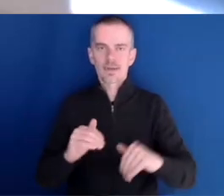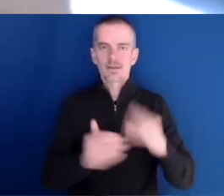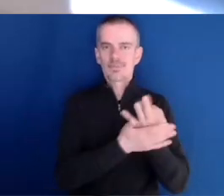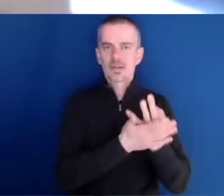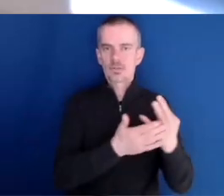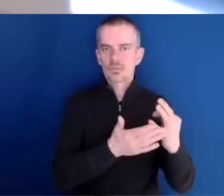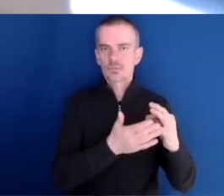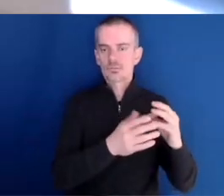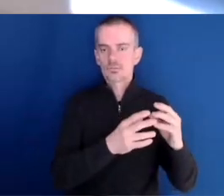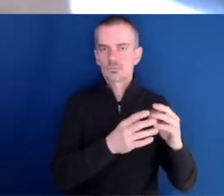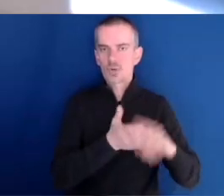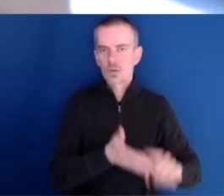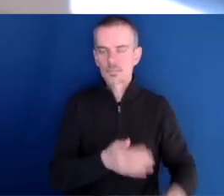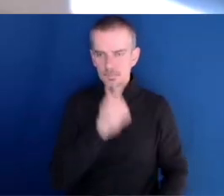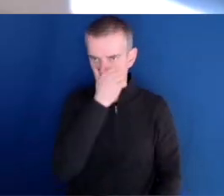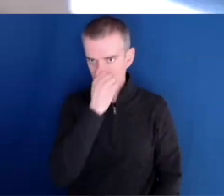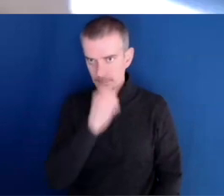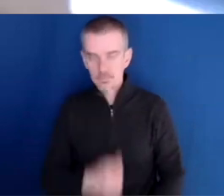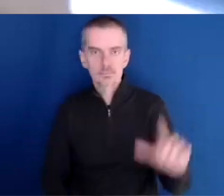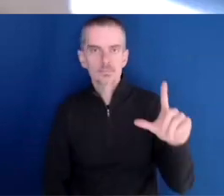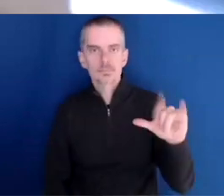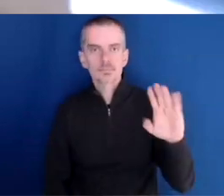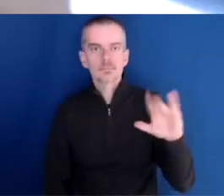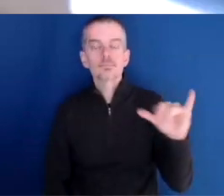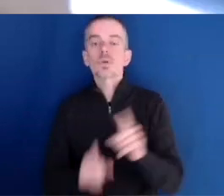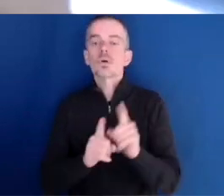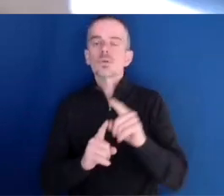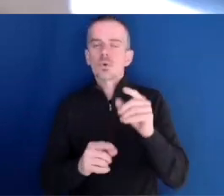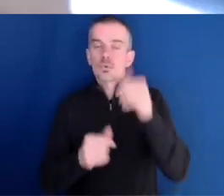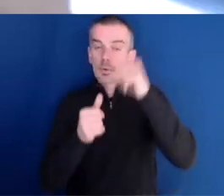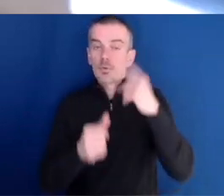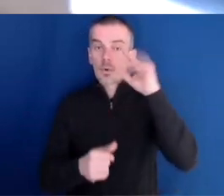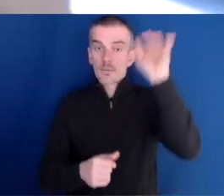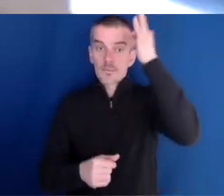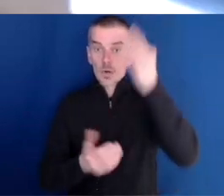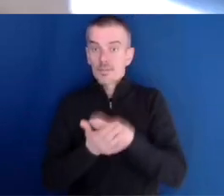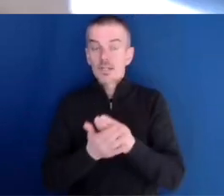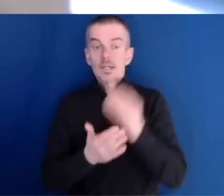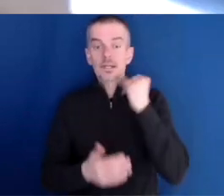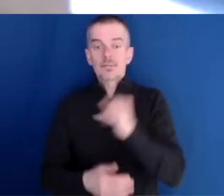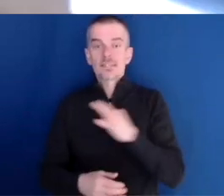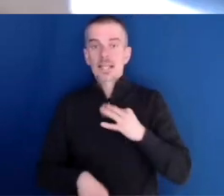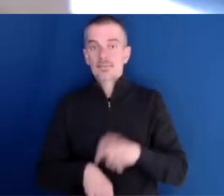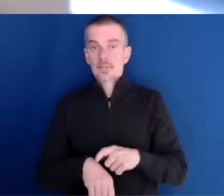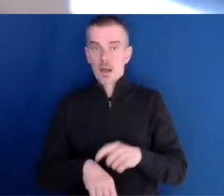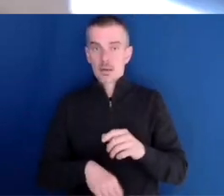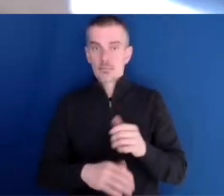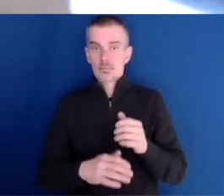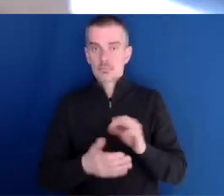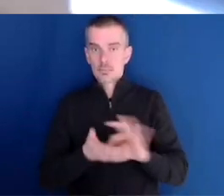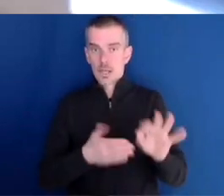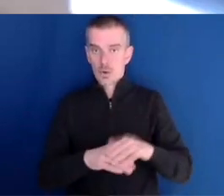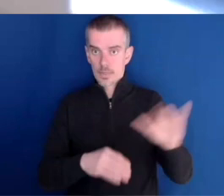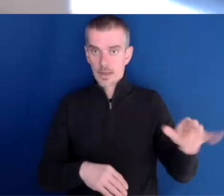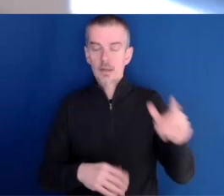Yeah, and keeping in mind too that for federal funding, if you have staff time on there, they're looking for you to